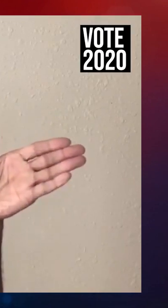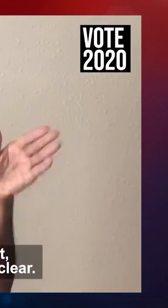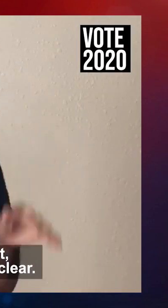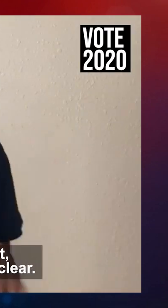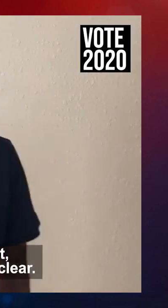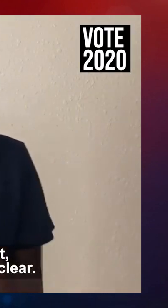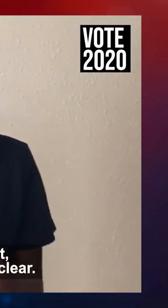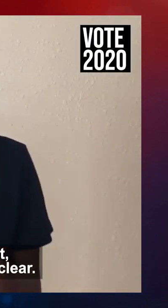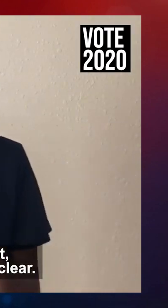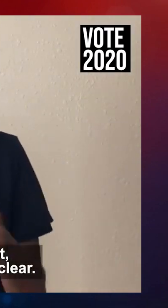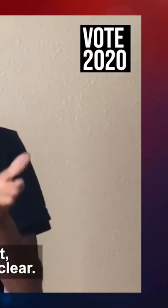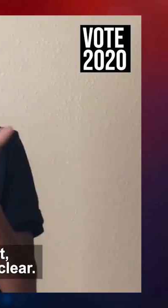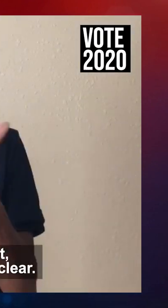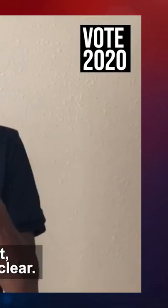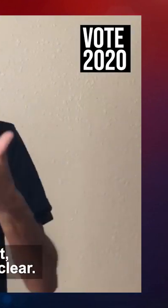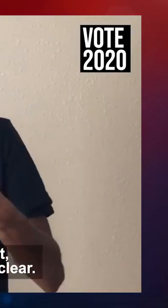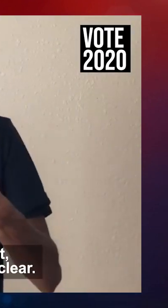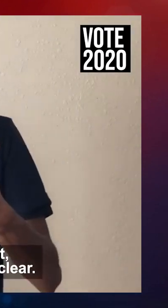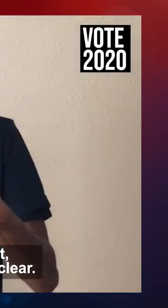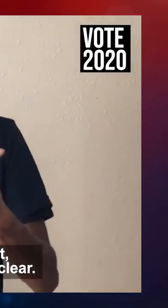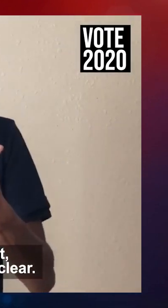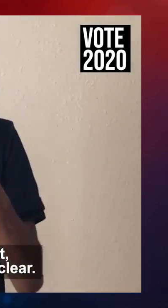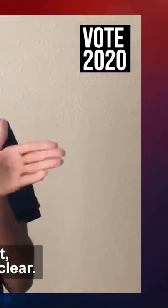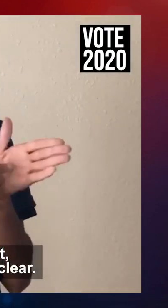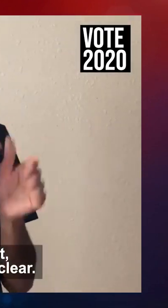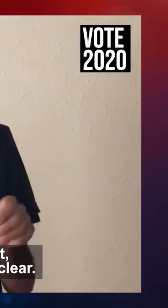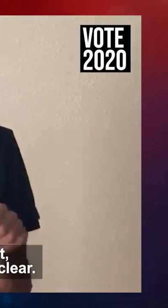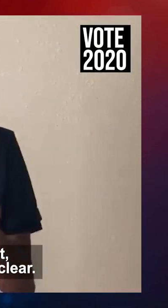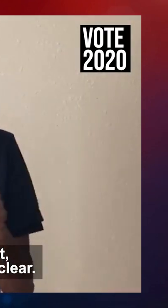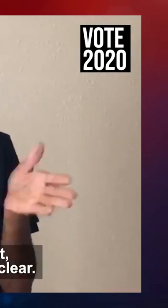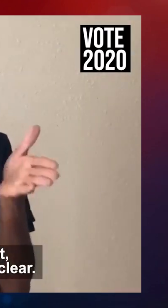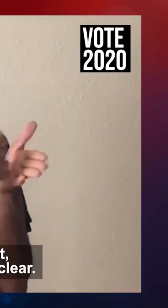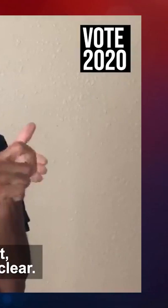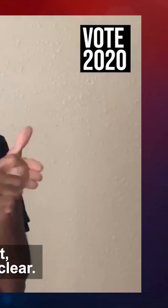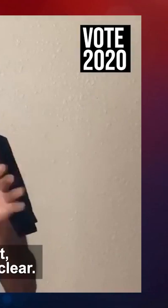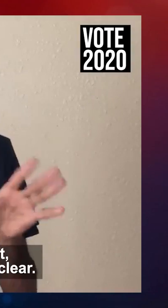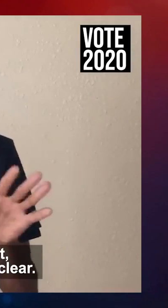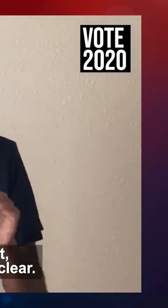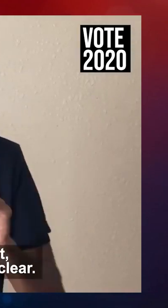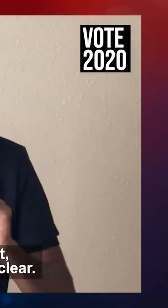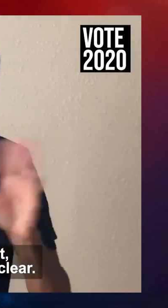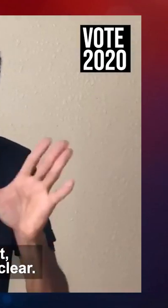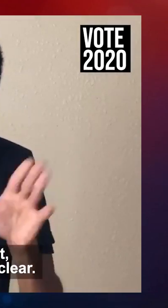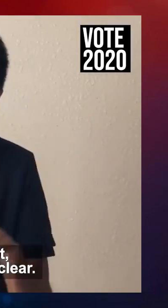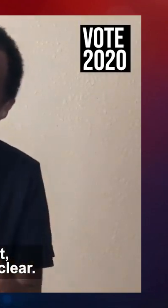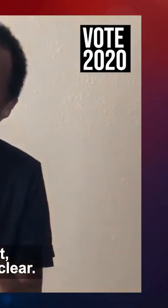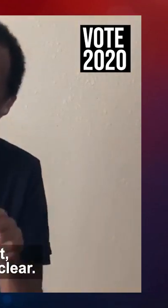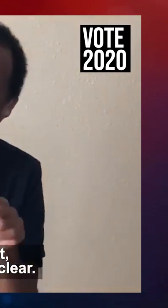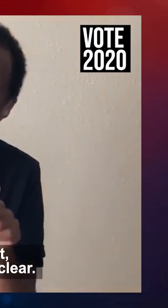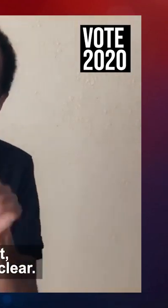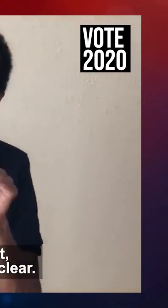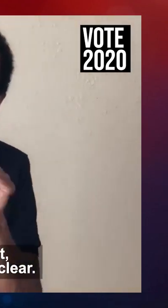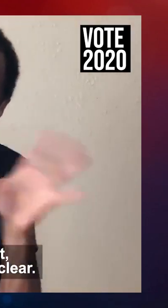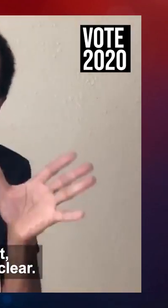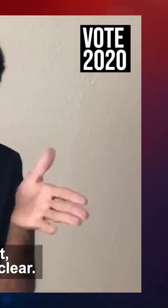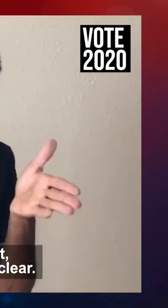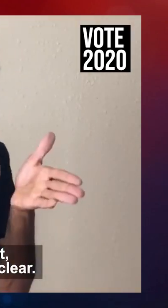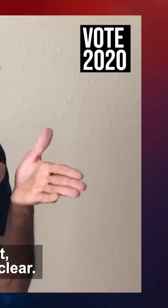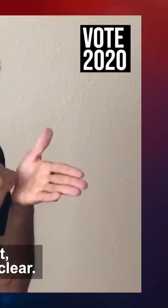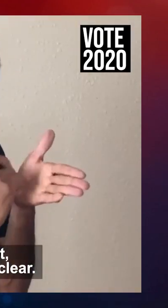name. Also, when you sign the ballot, make sure that your signature is clear.